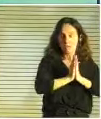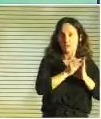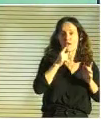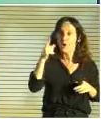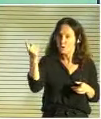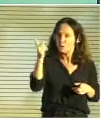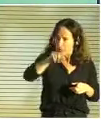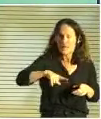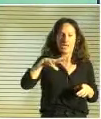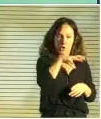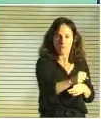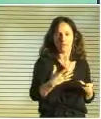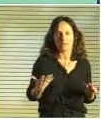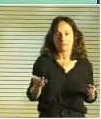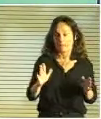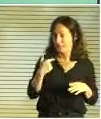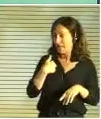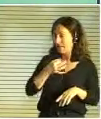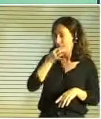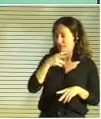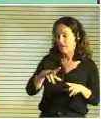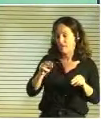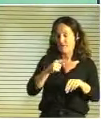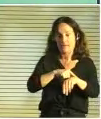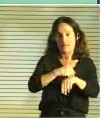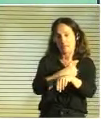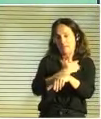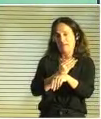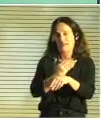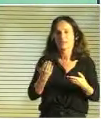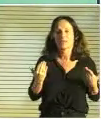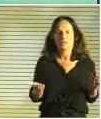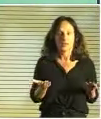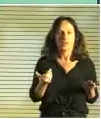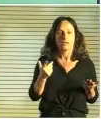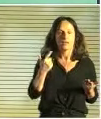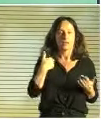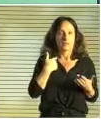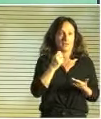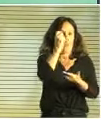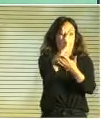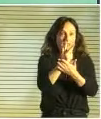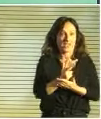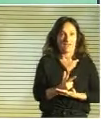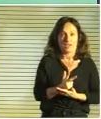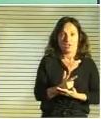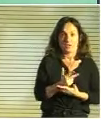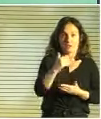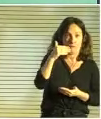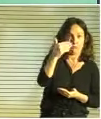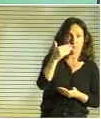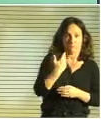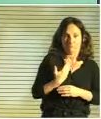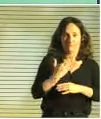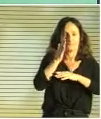where we are staying and where our challenges for the future: reduce, improve, strengthen, collaborate. I think these are the keywords for